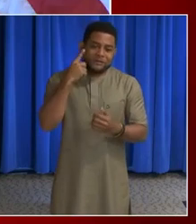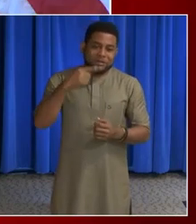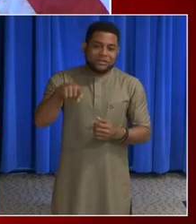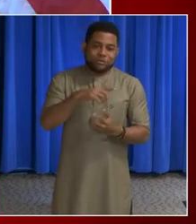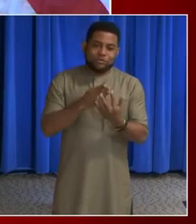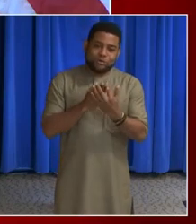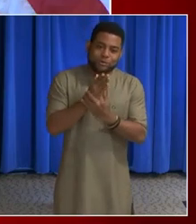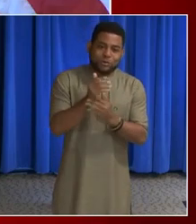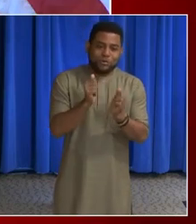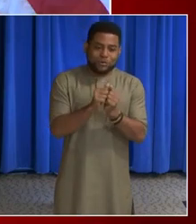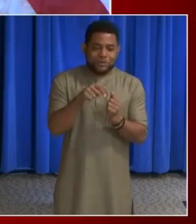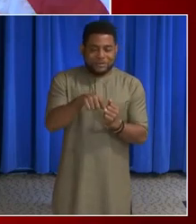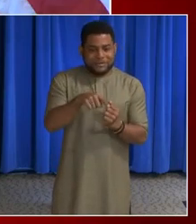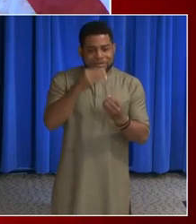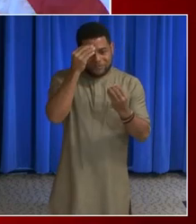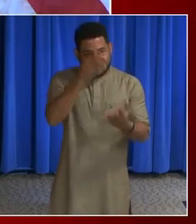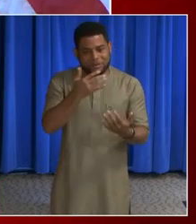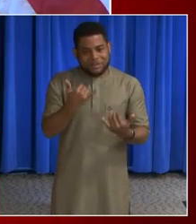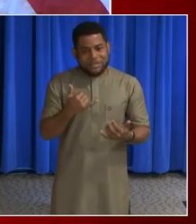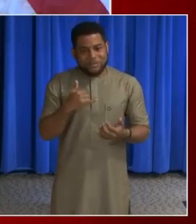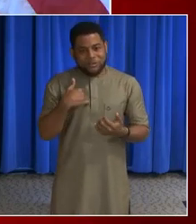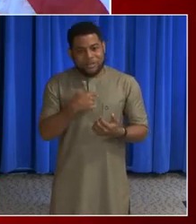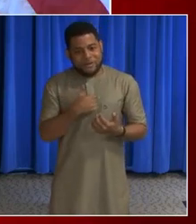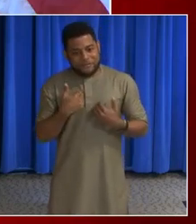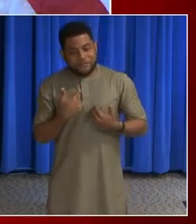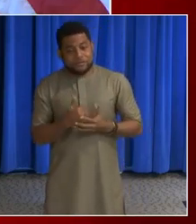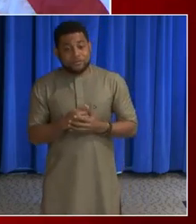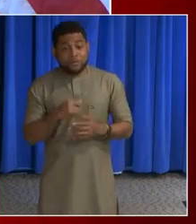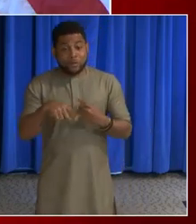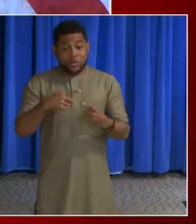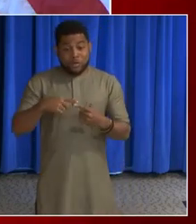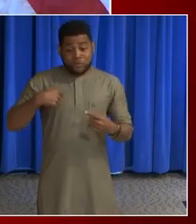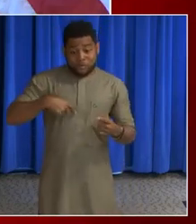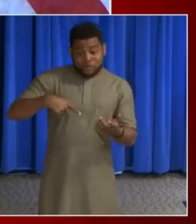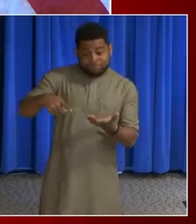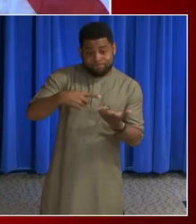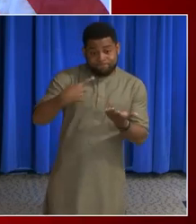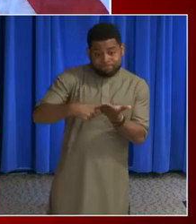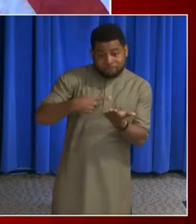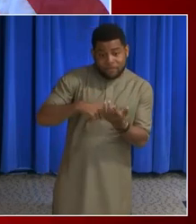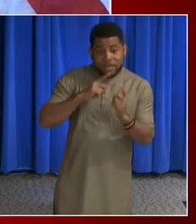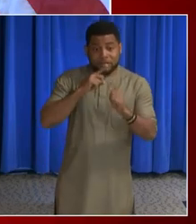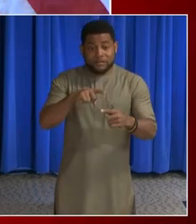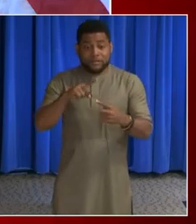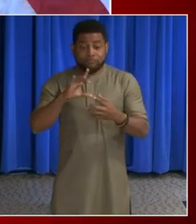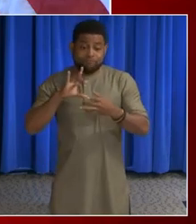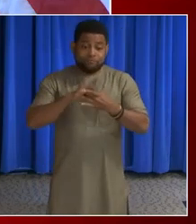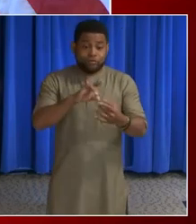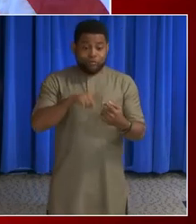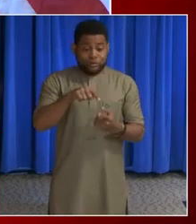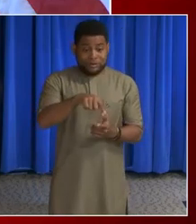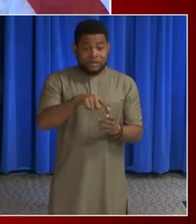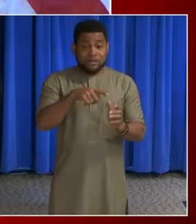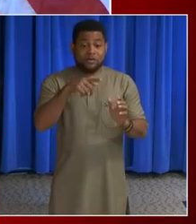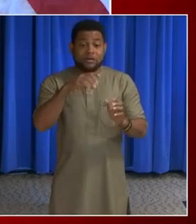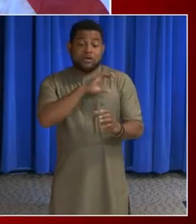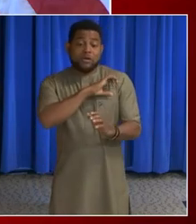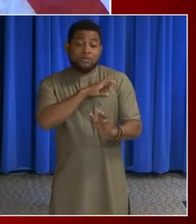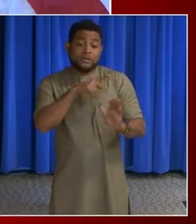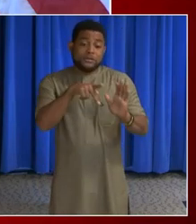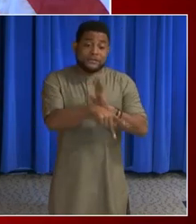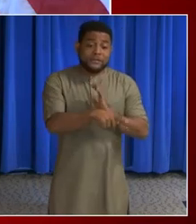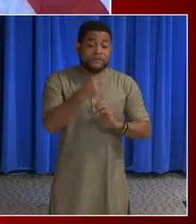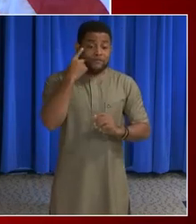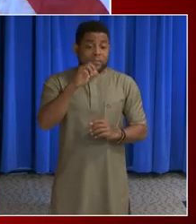have. I'm here to provide a briefing and answer questions related to the fatal officer-involved shooting incident from this past Saturday.